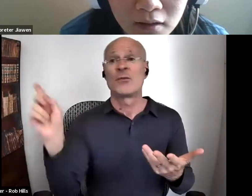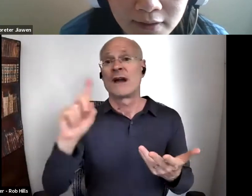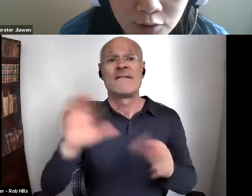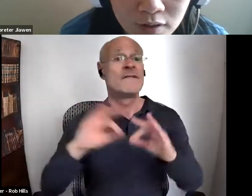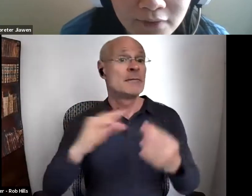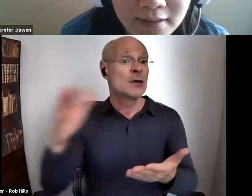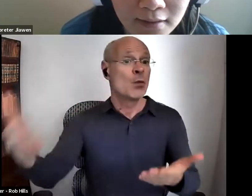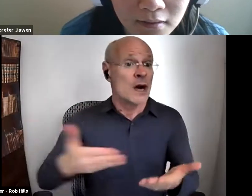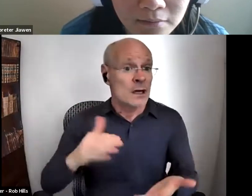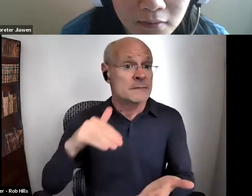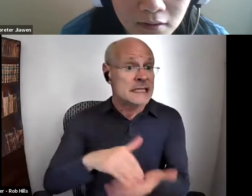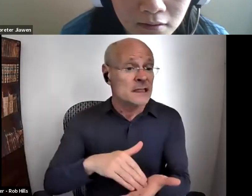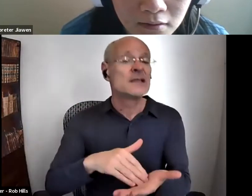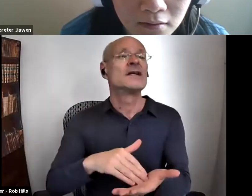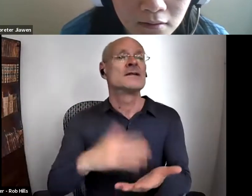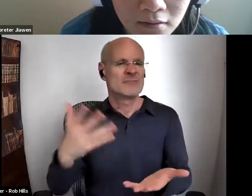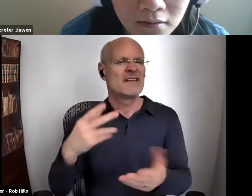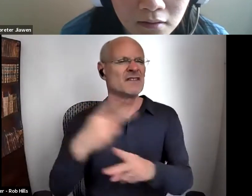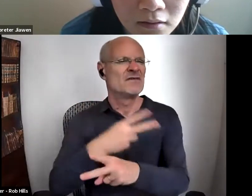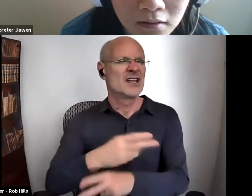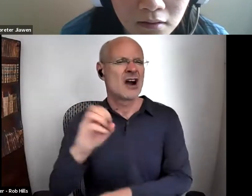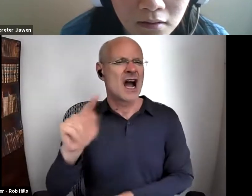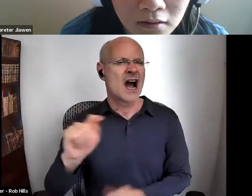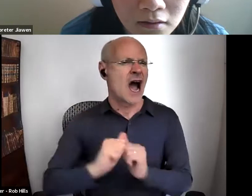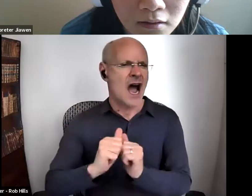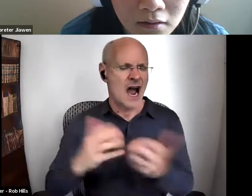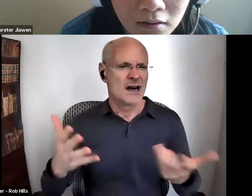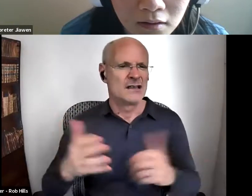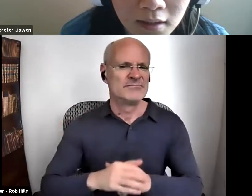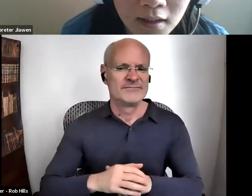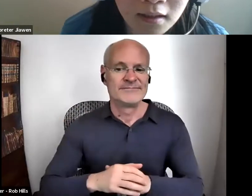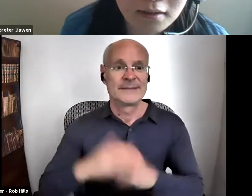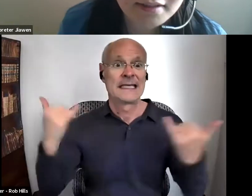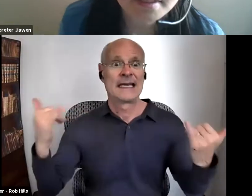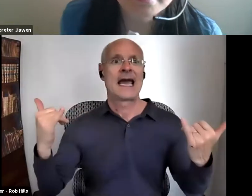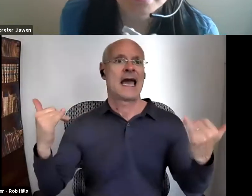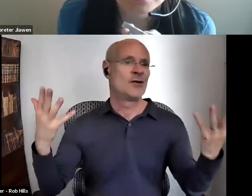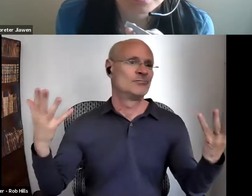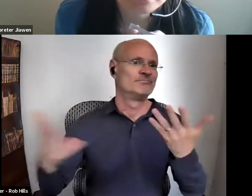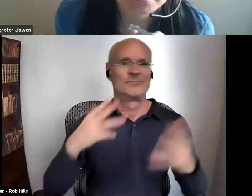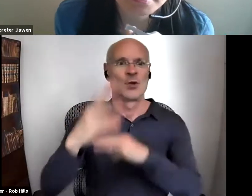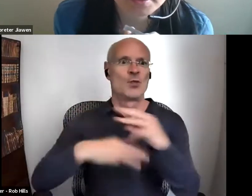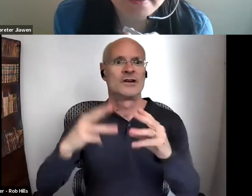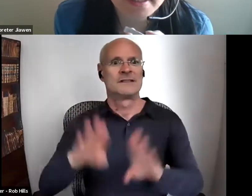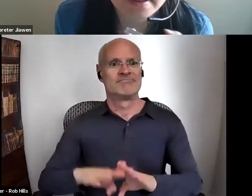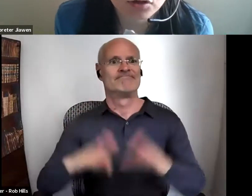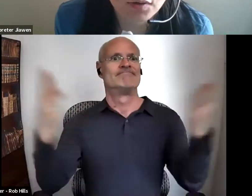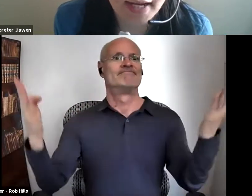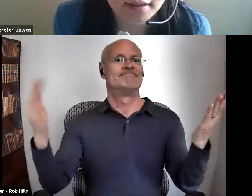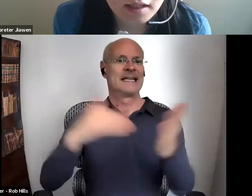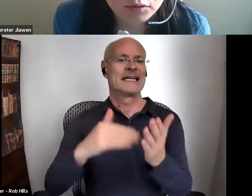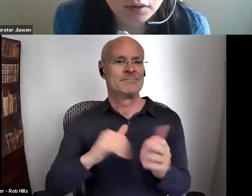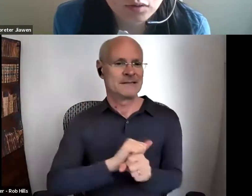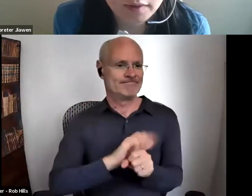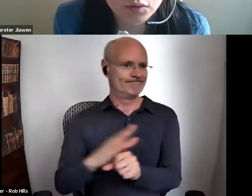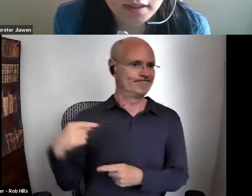something that we'll have to work on for as the world is reopening. So we had a little standstill in that, but we'll